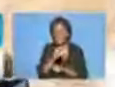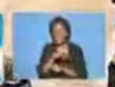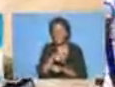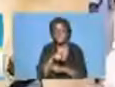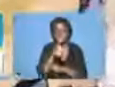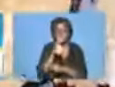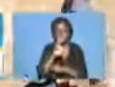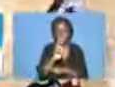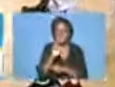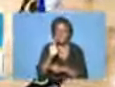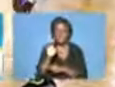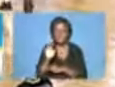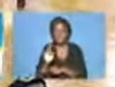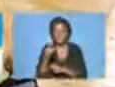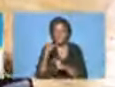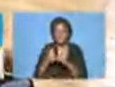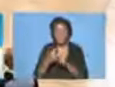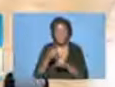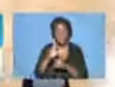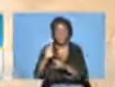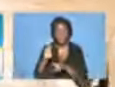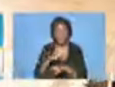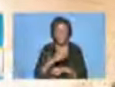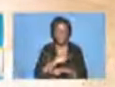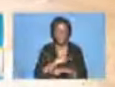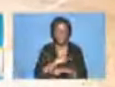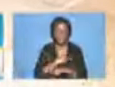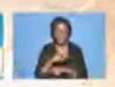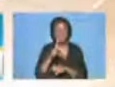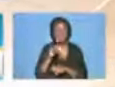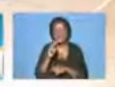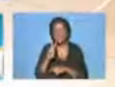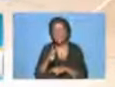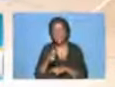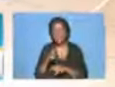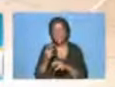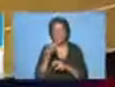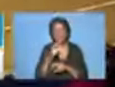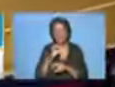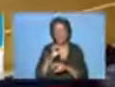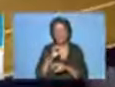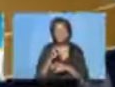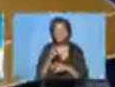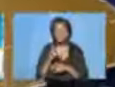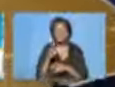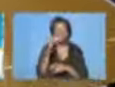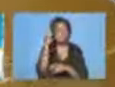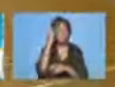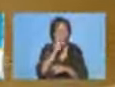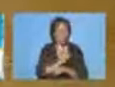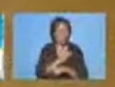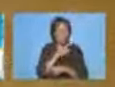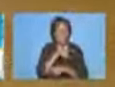109-68 the final. Buddy Hield leading the scoring charge for the Bahamas. He had 24 points, 6 rebounds, 5 assists. DeAndre Ayton had 22 points, 10